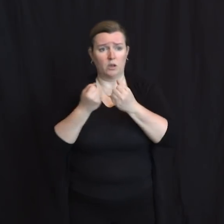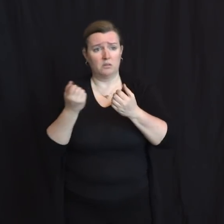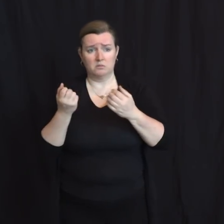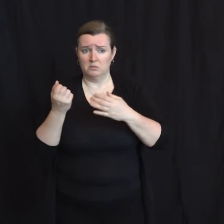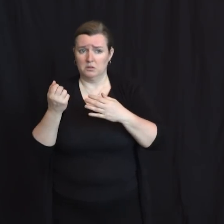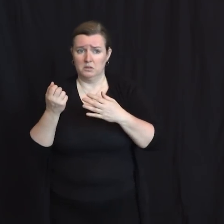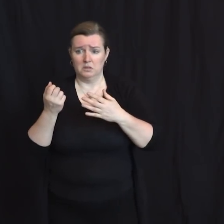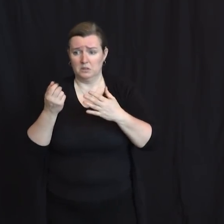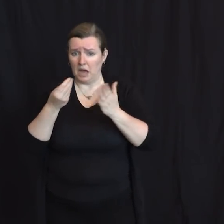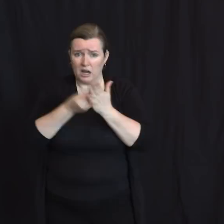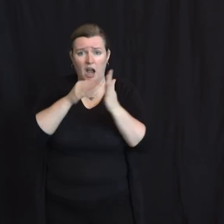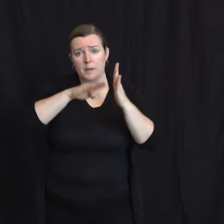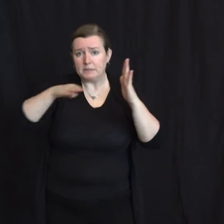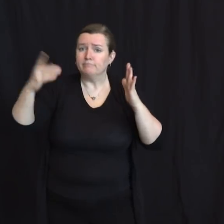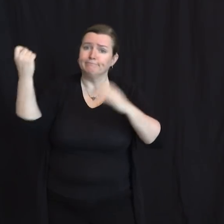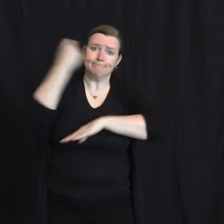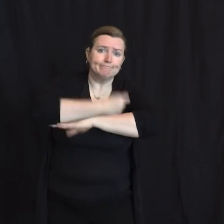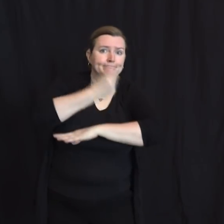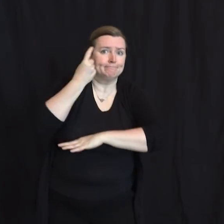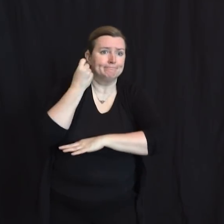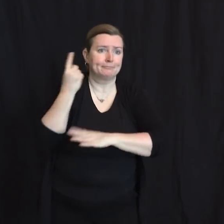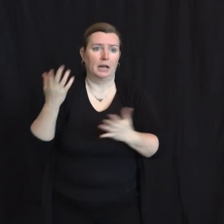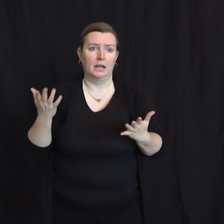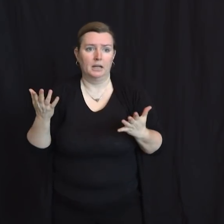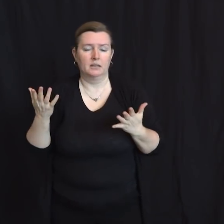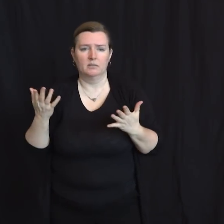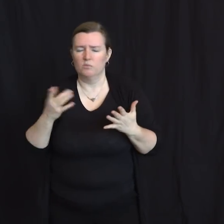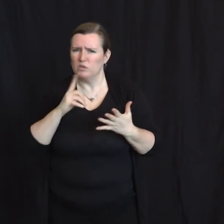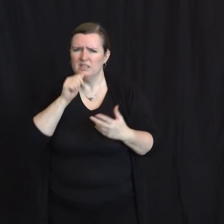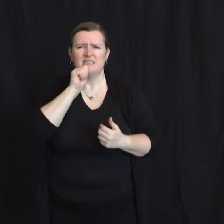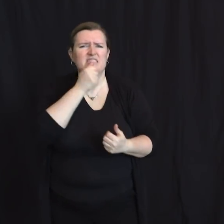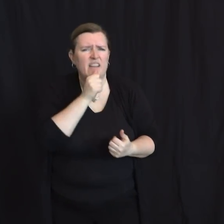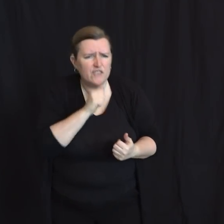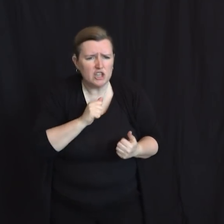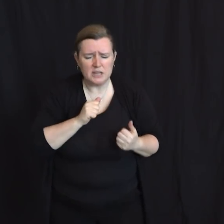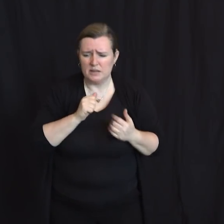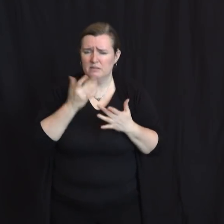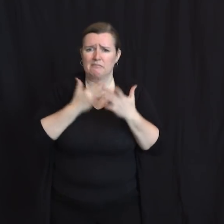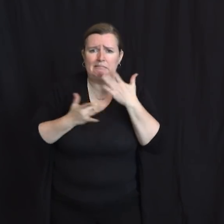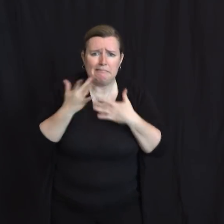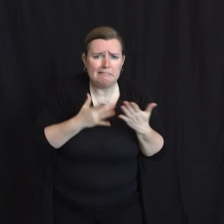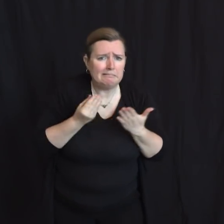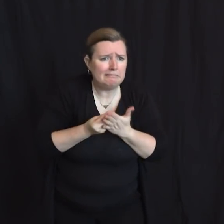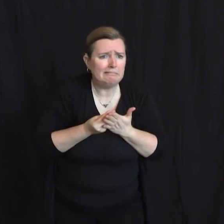the teeth of enormous personal financial pressure, which is just extraordinary.